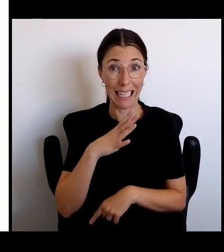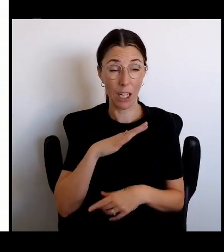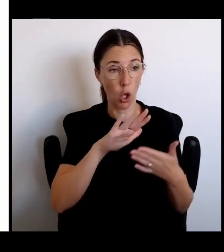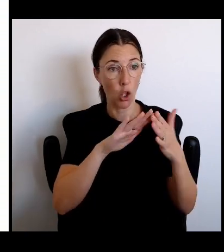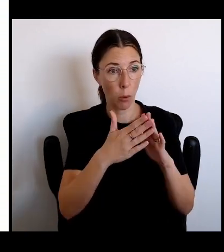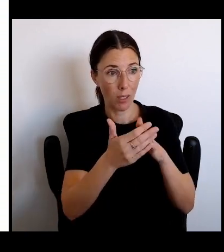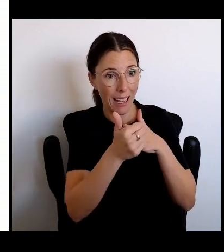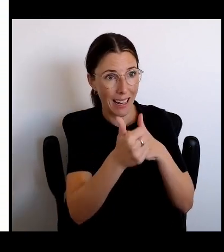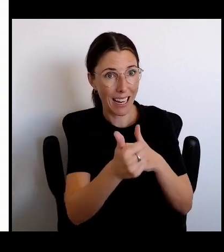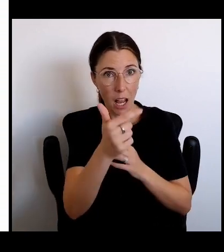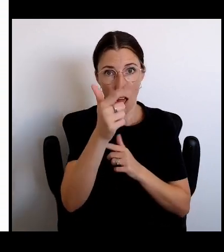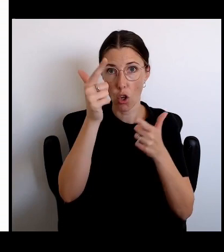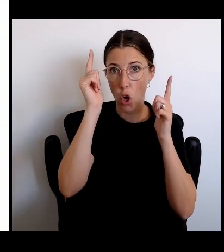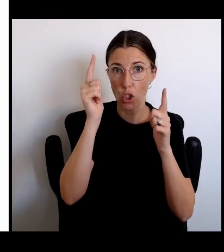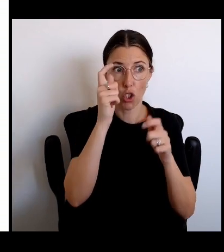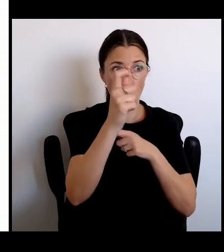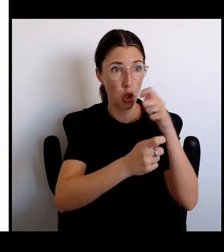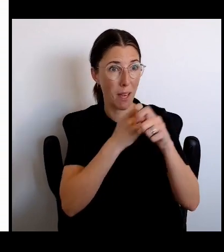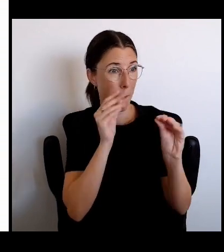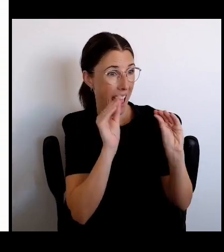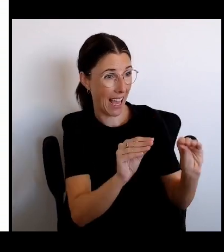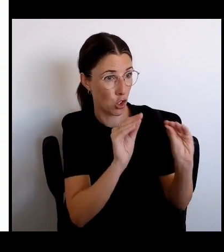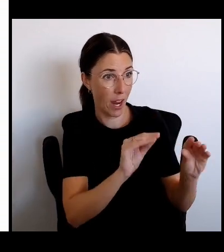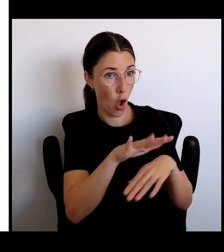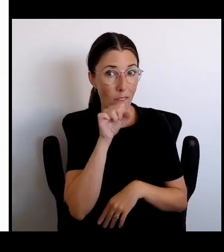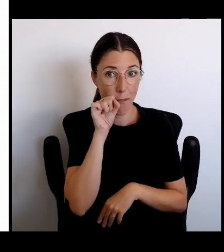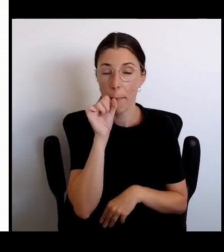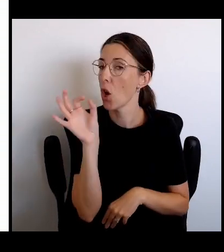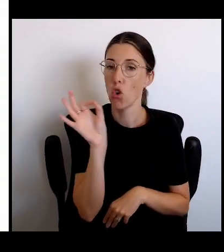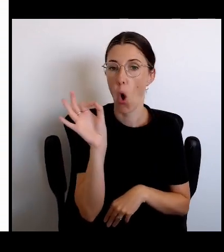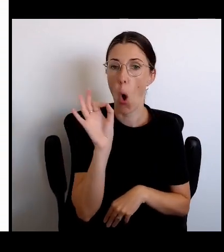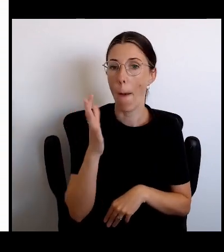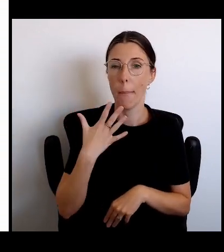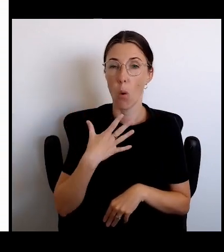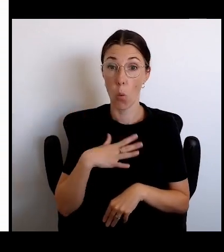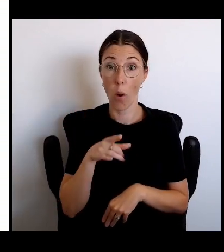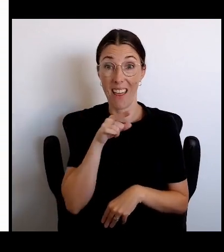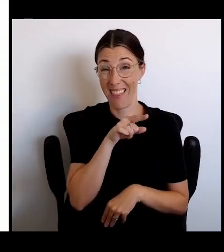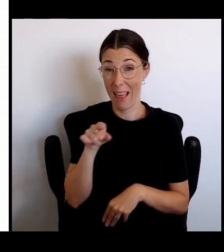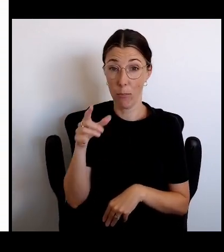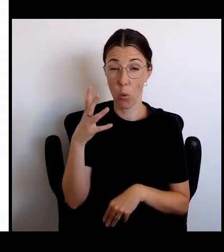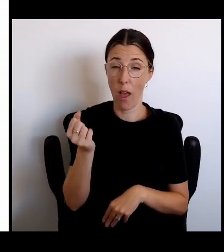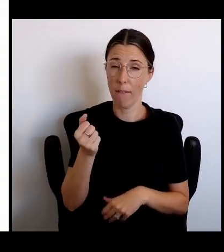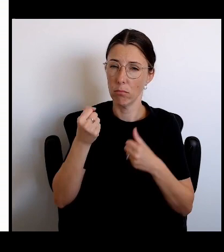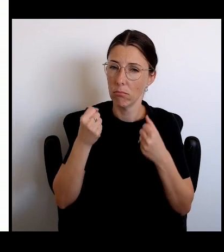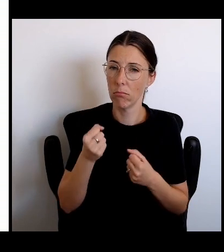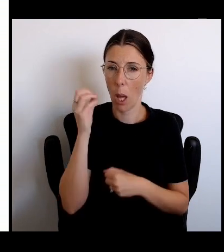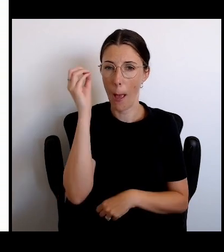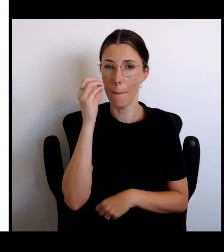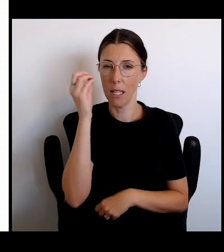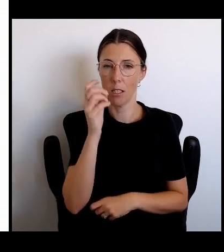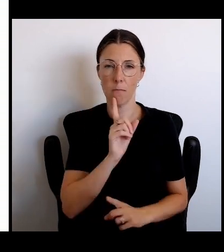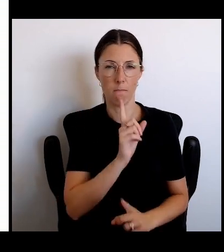educators about vaping, but we do want them to have a clear opinion and to make that opinion known, because for this segment and also the next